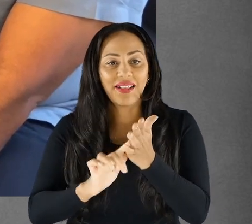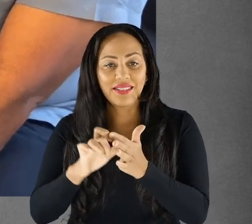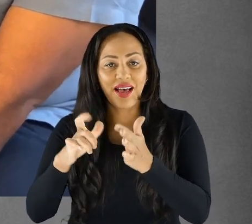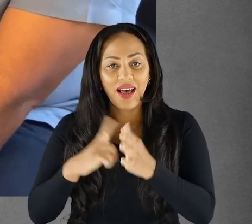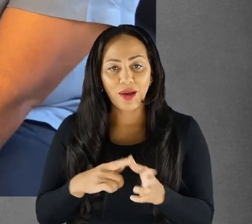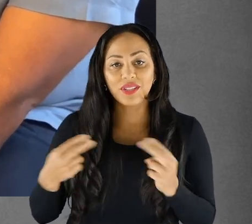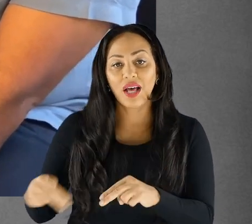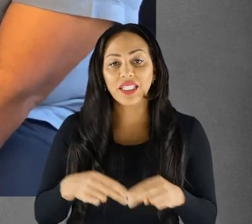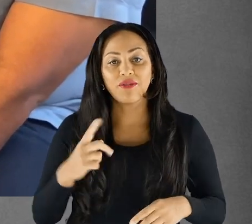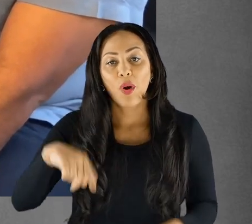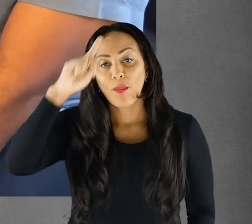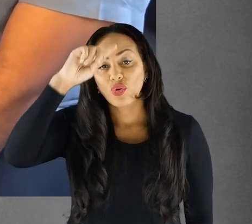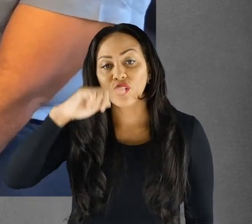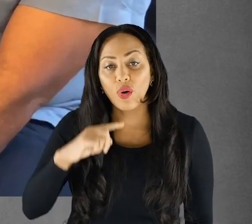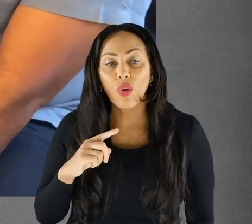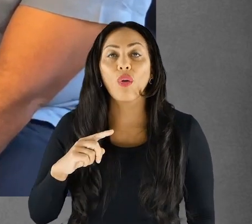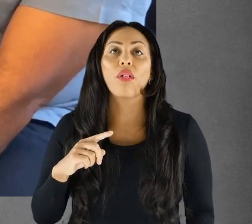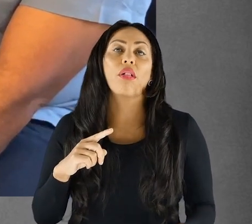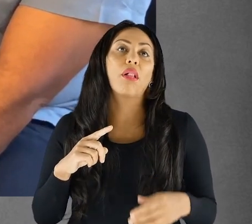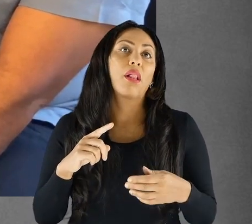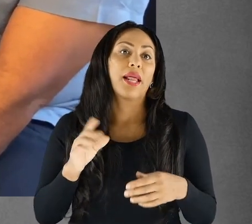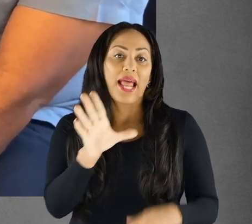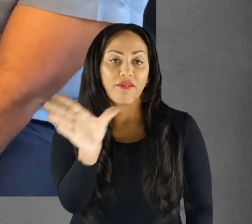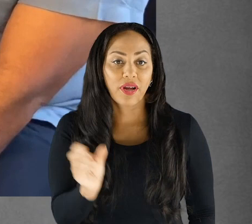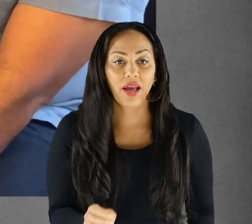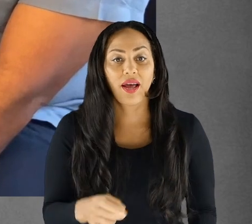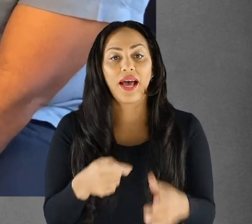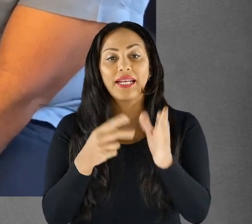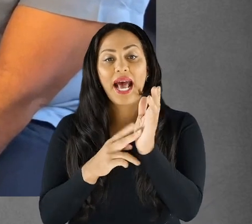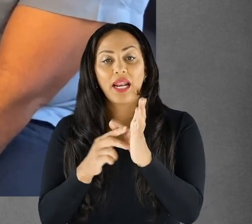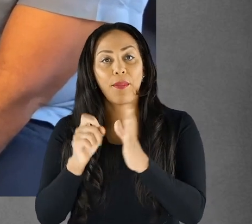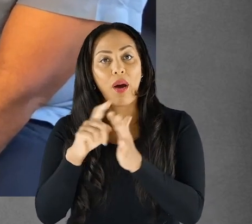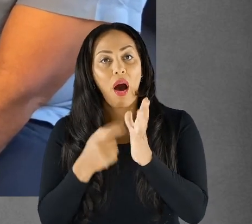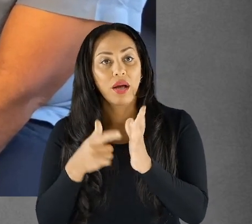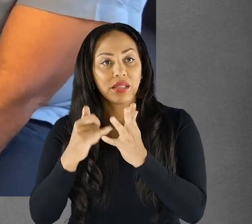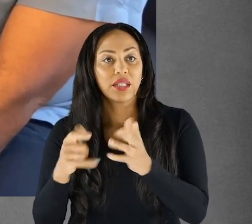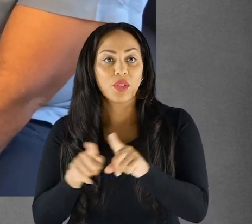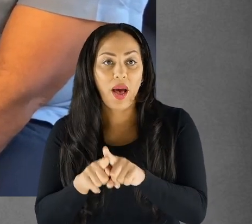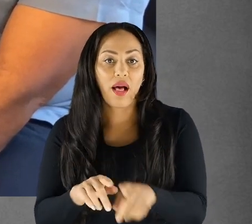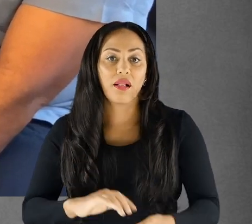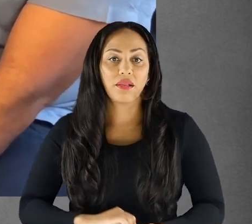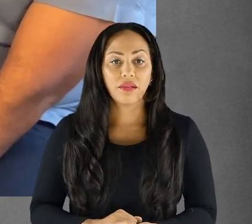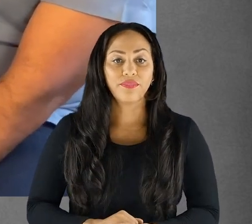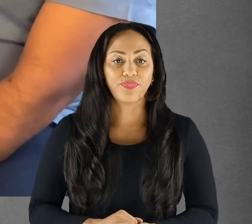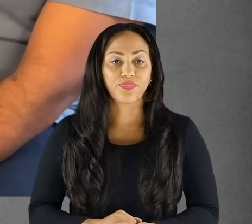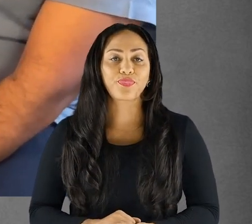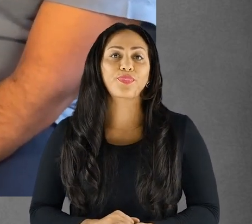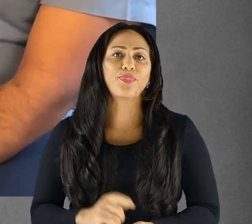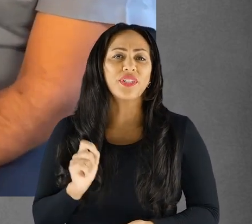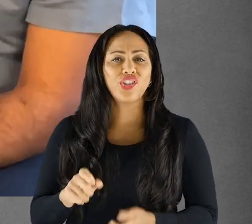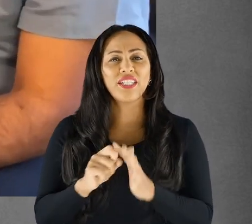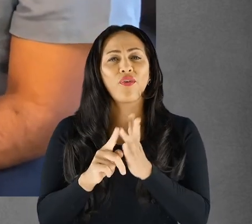from Portugal, you know, Africa via Portugal, and Ana Paz as well, and who's Portuguese,